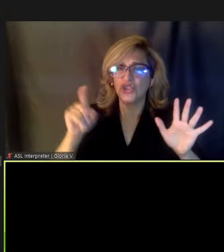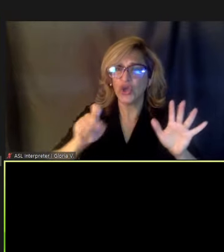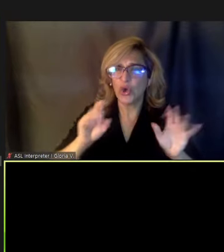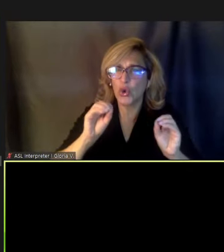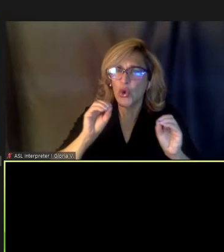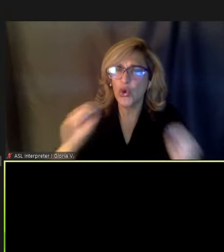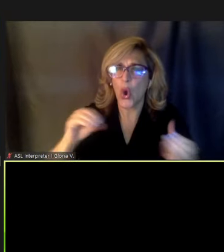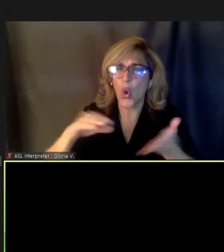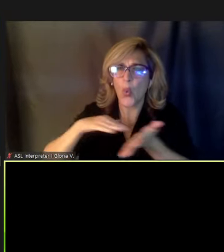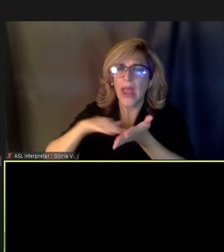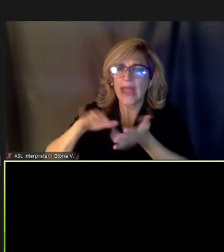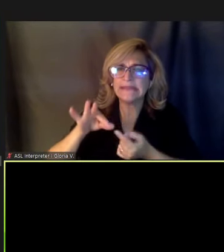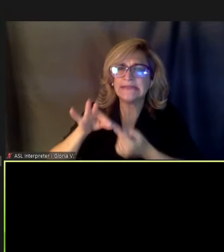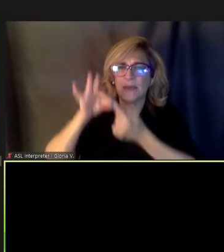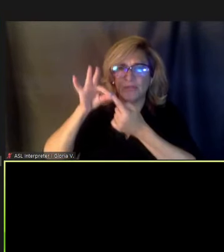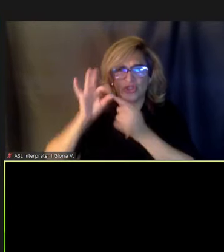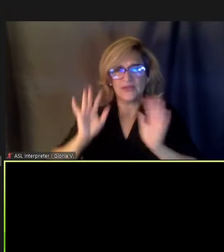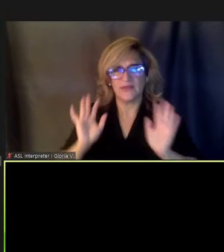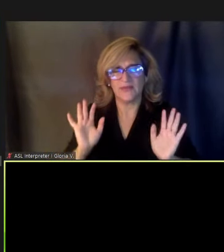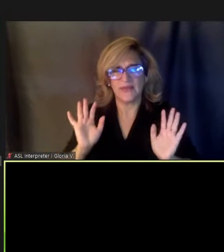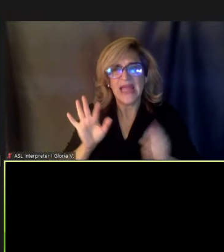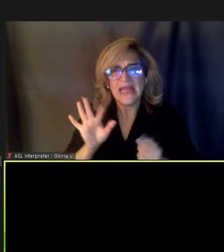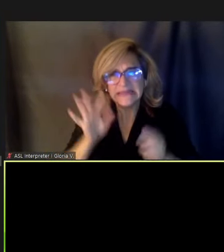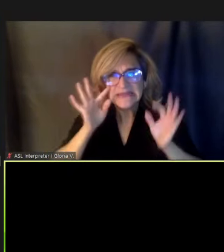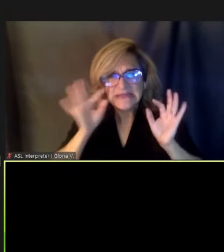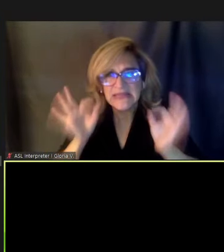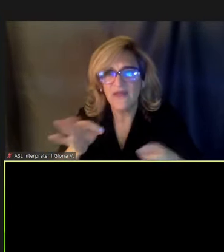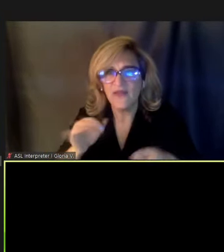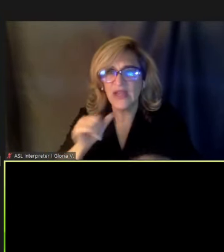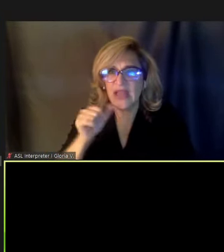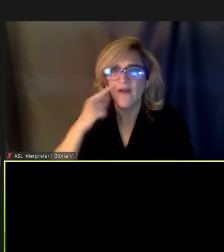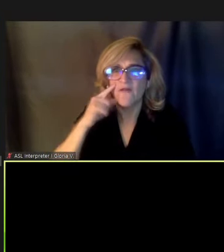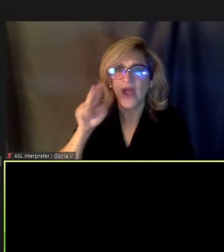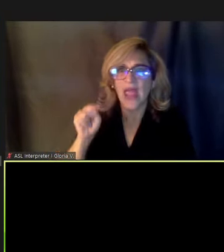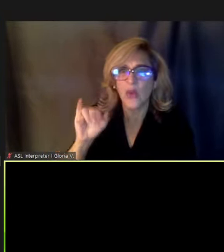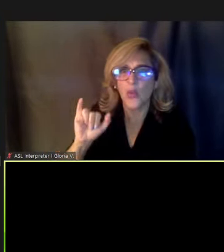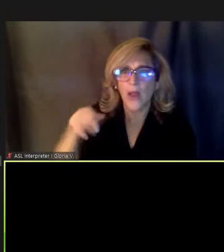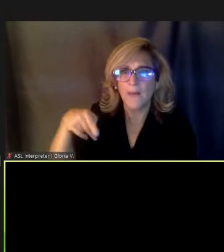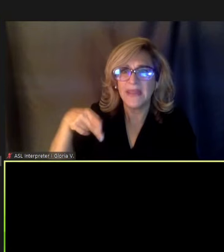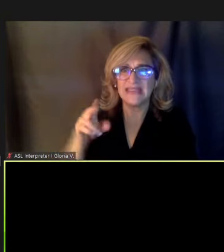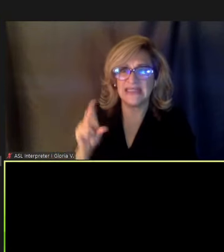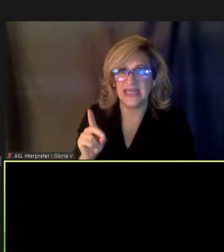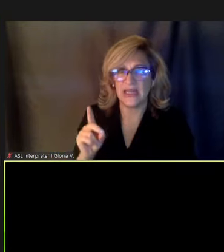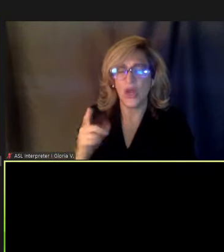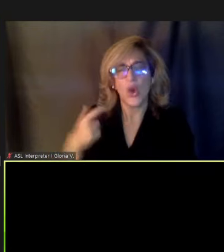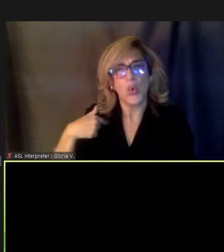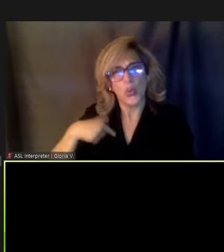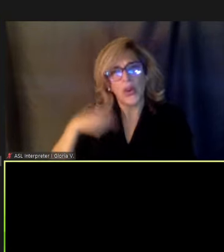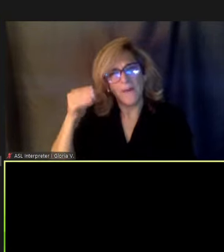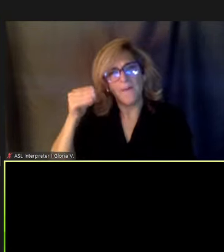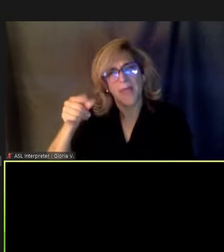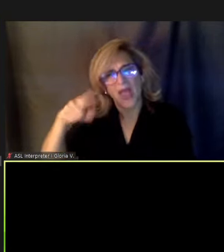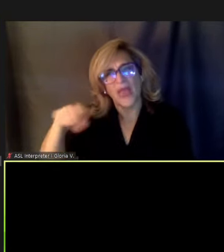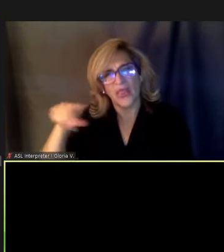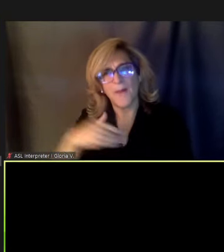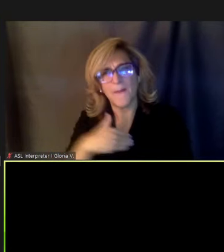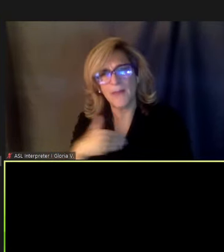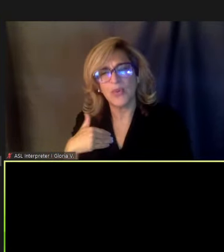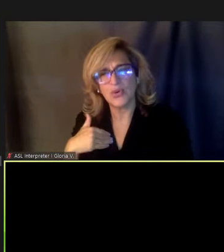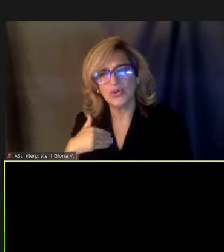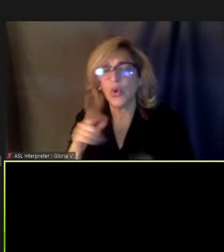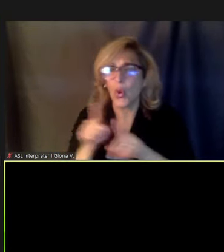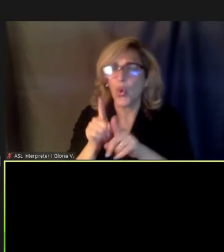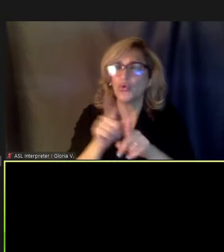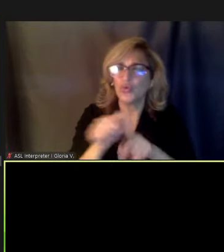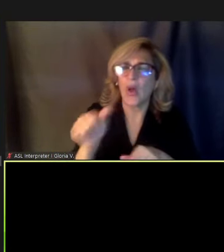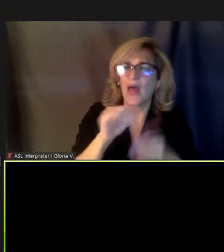exemptions and definitely not for the NYPD. We pay the members of the NYPD and many other city